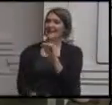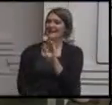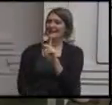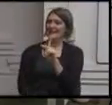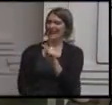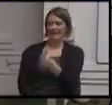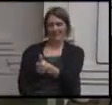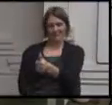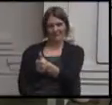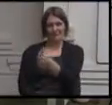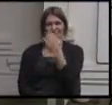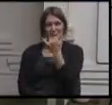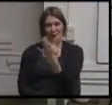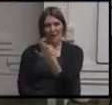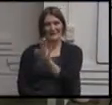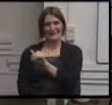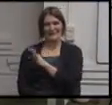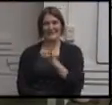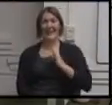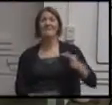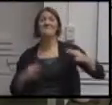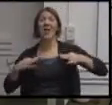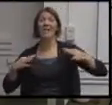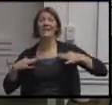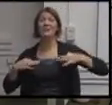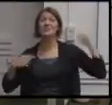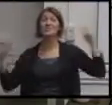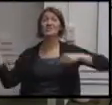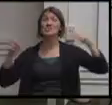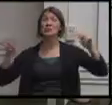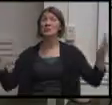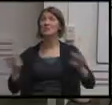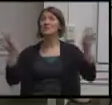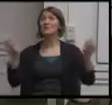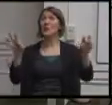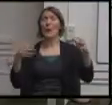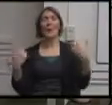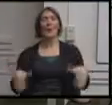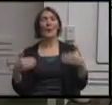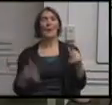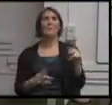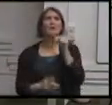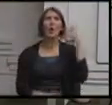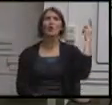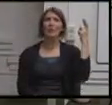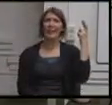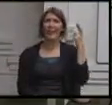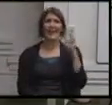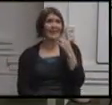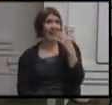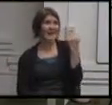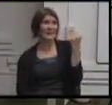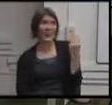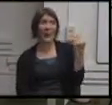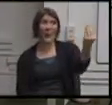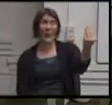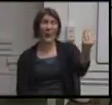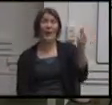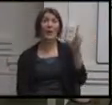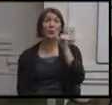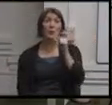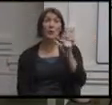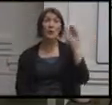DeGray and his staff of volunteers who have made that happen this year. A lot of people don't realize that it is the Downtown Alliance